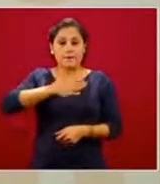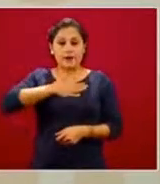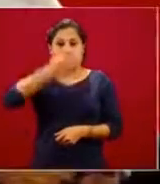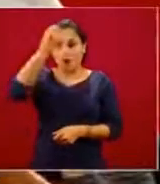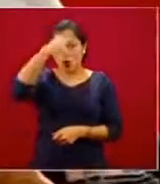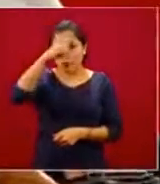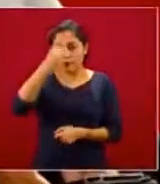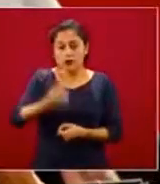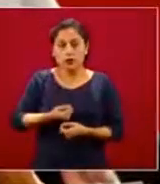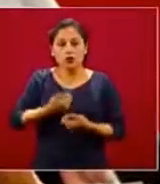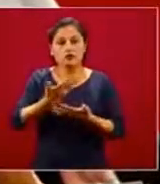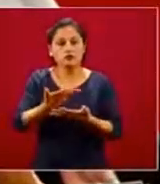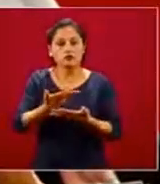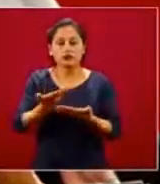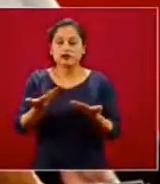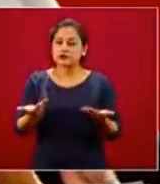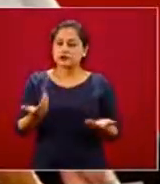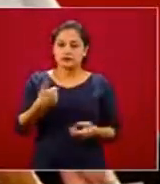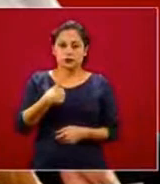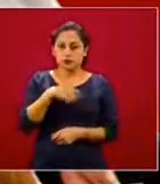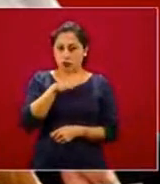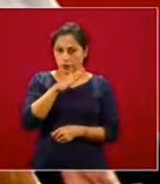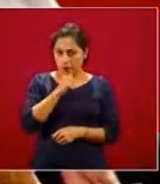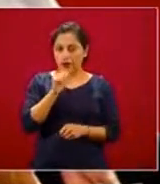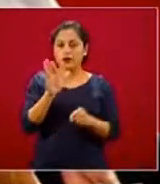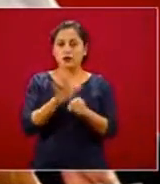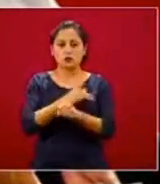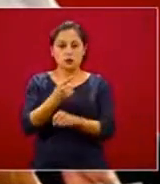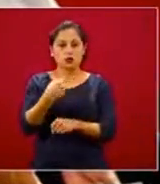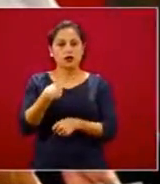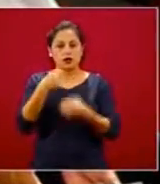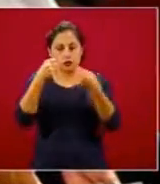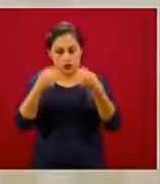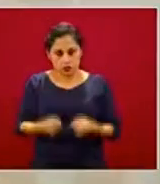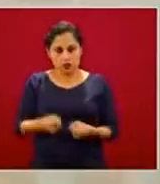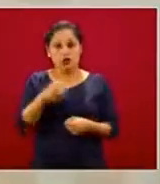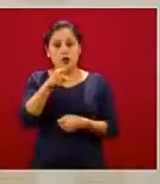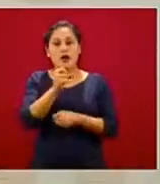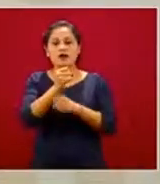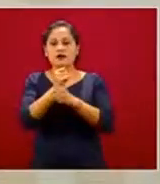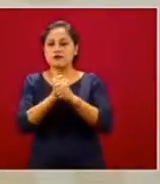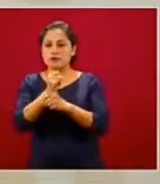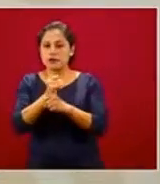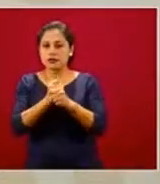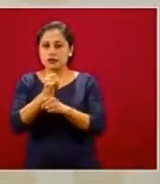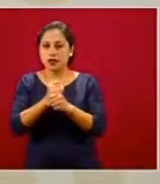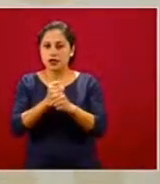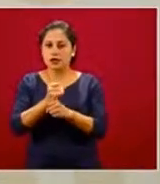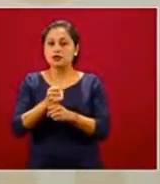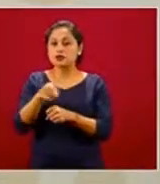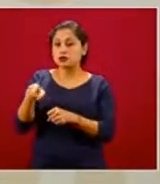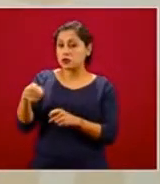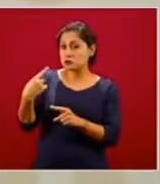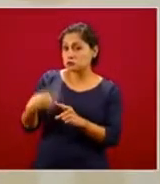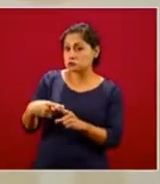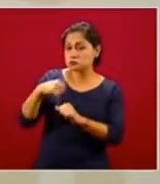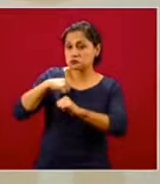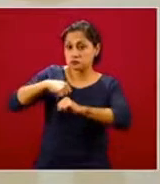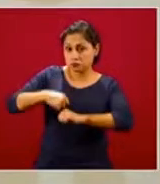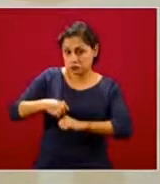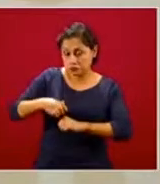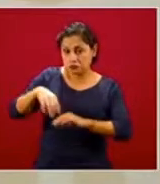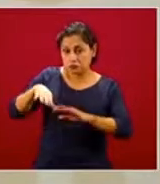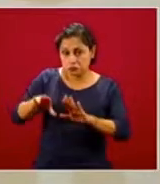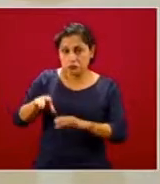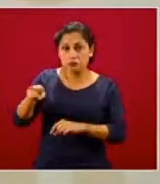que estoy seguro estará sujeto a una I'm not going to investigación give much of an interna opinion on it because I con know la that there's going to be a very corporación thorough internal policial que investigation by the corresponda appropriate y